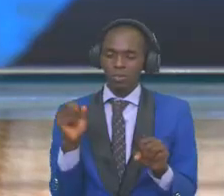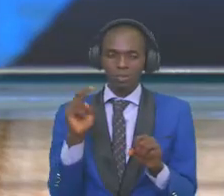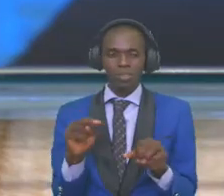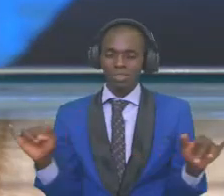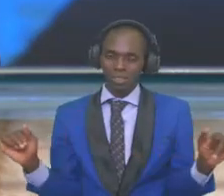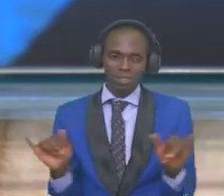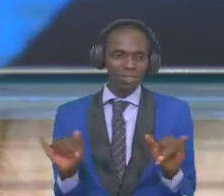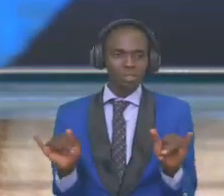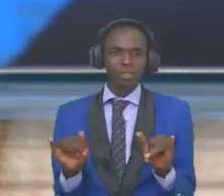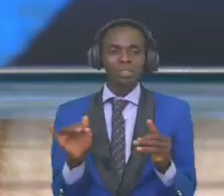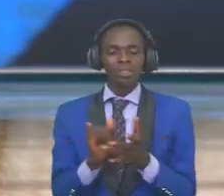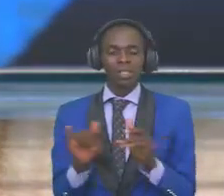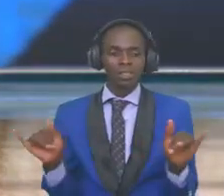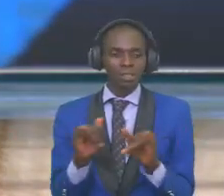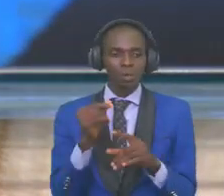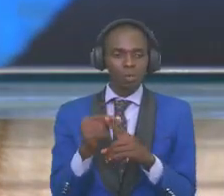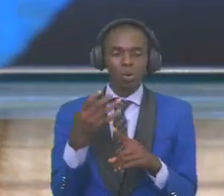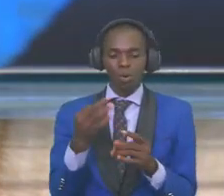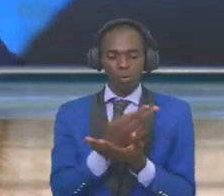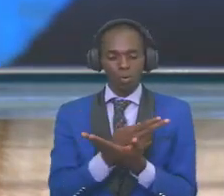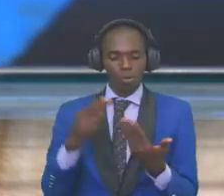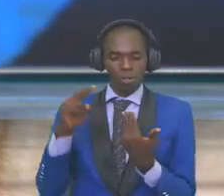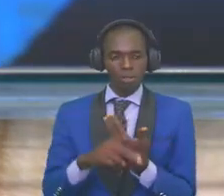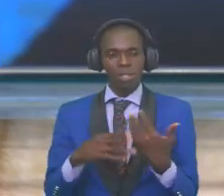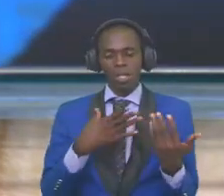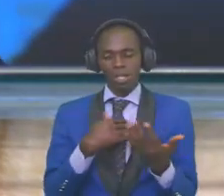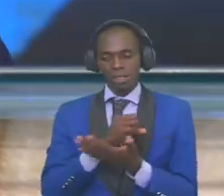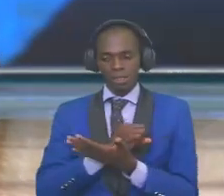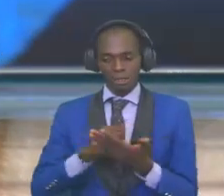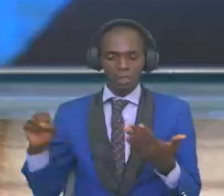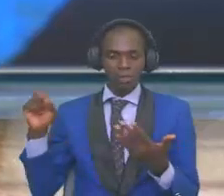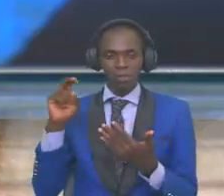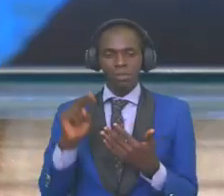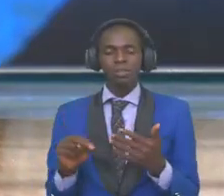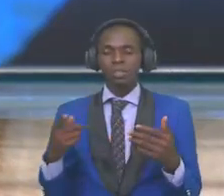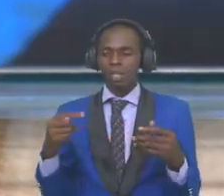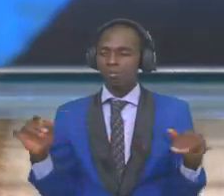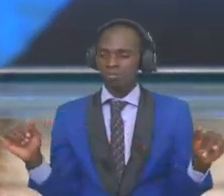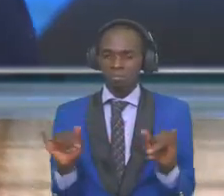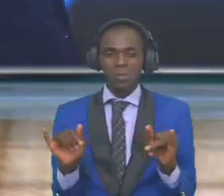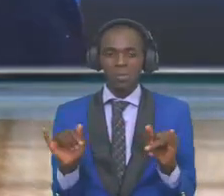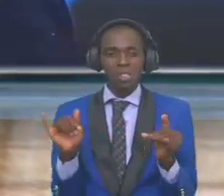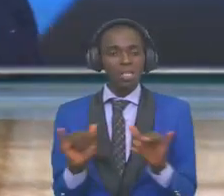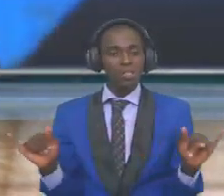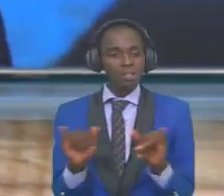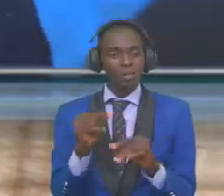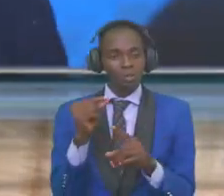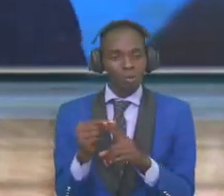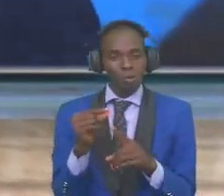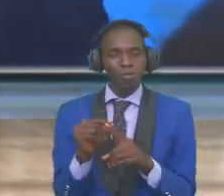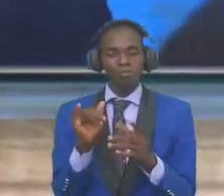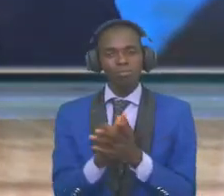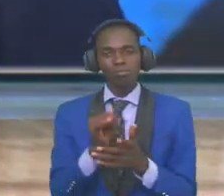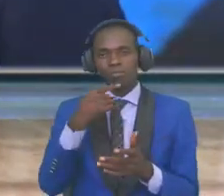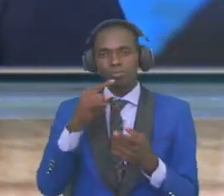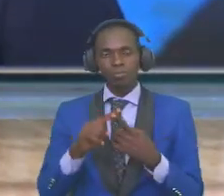same, that same word of holiness and sanctification, the same, that same word that